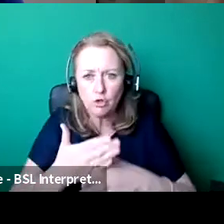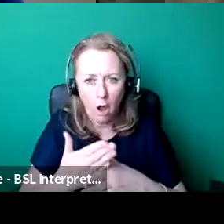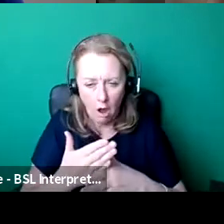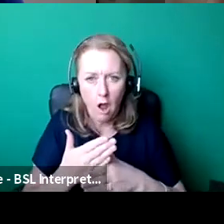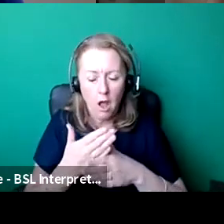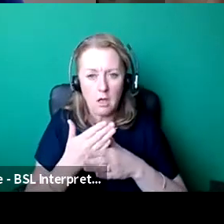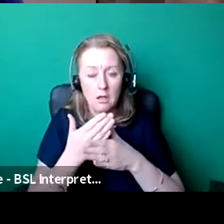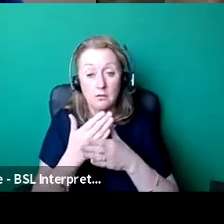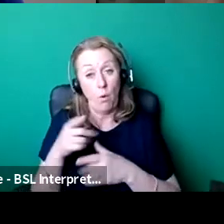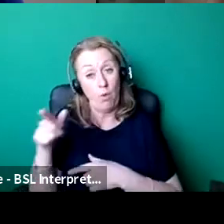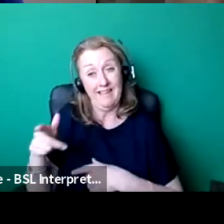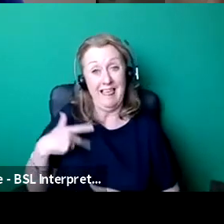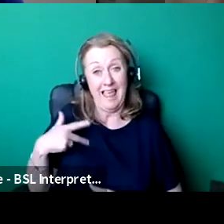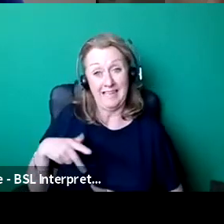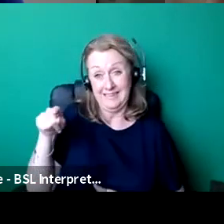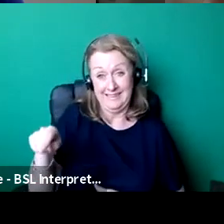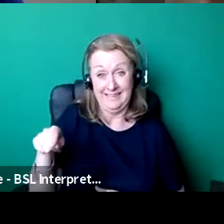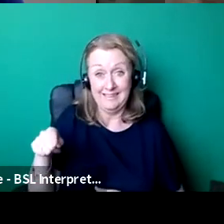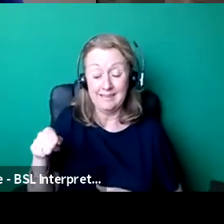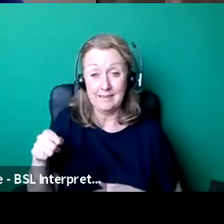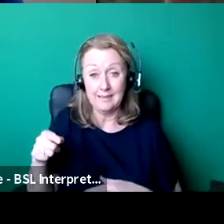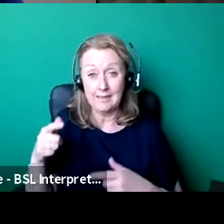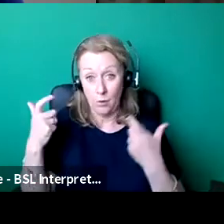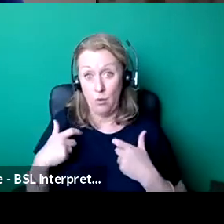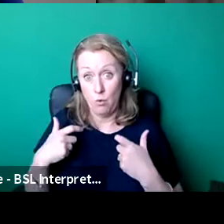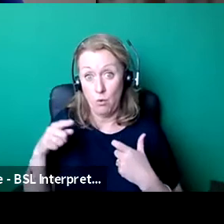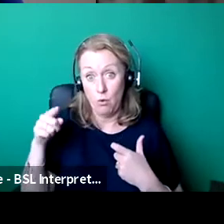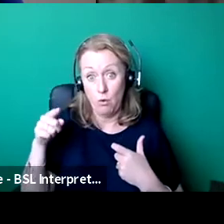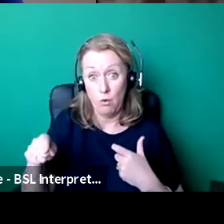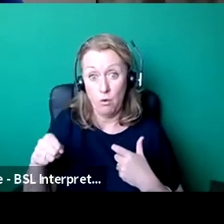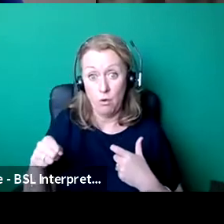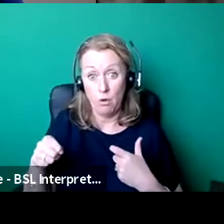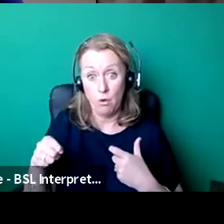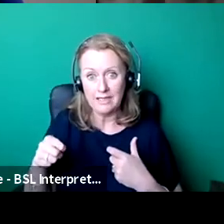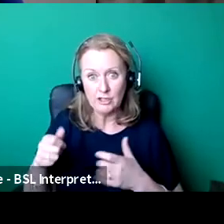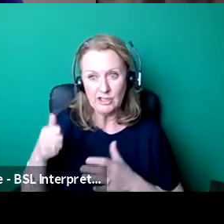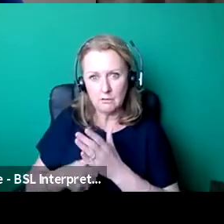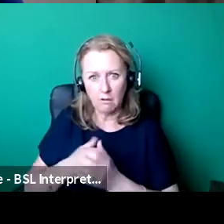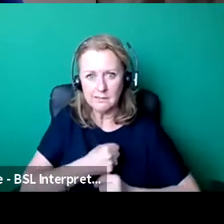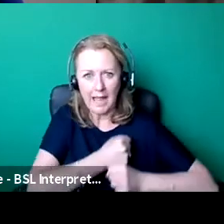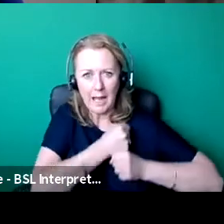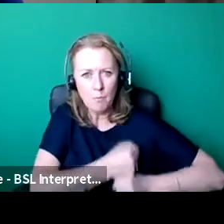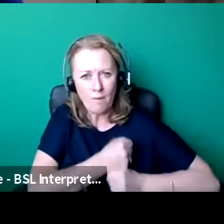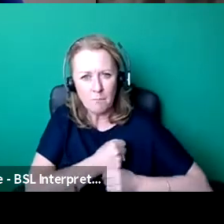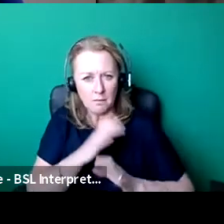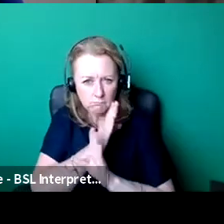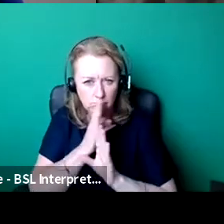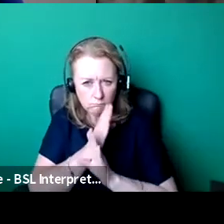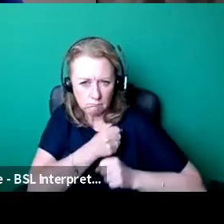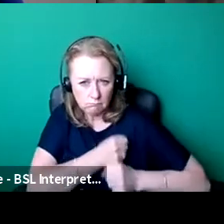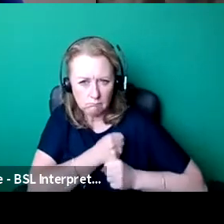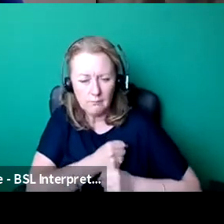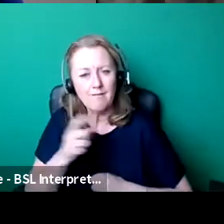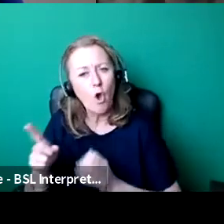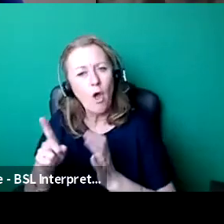This lady in particular, she even started like an underground movement for other Libyan women who married